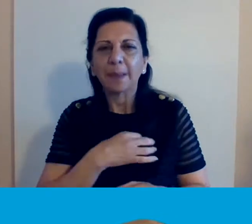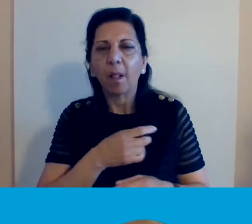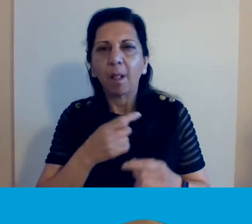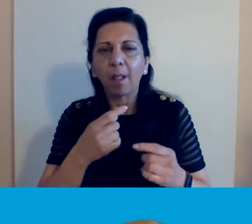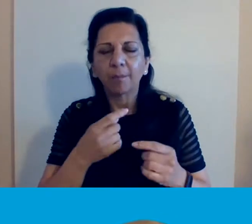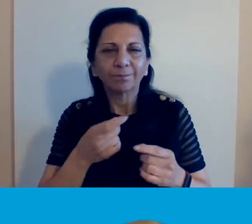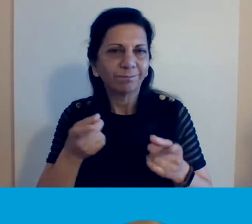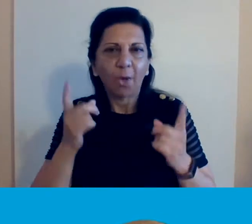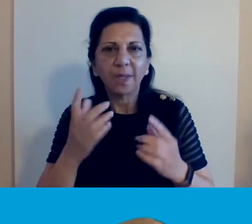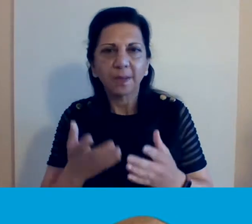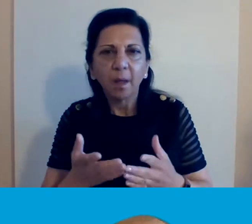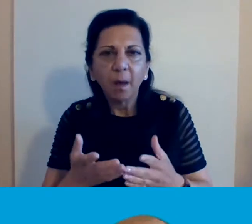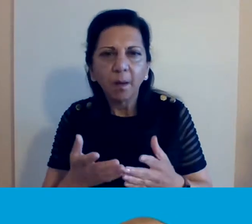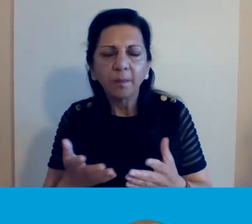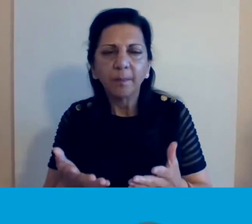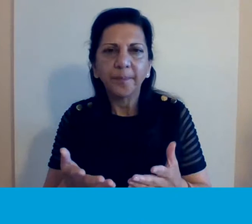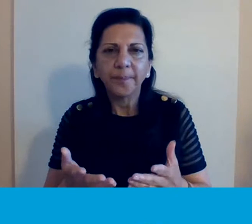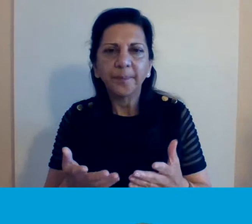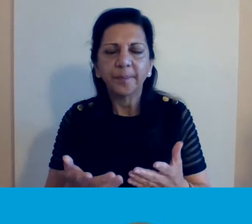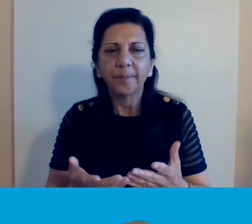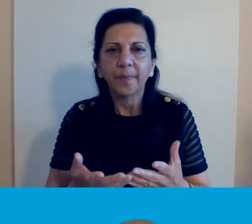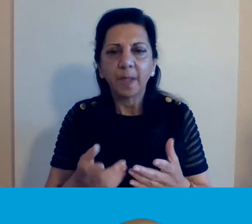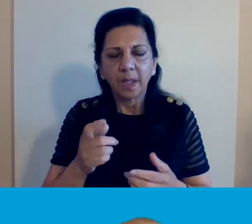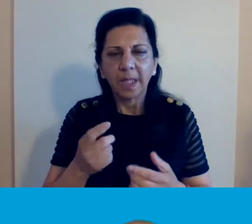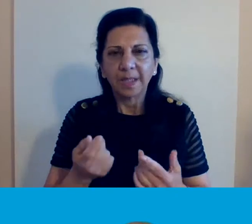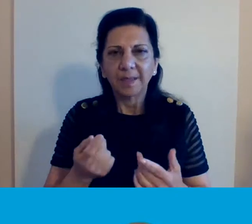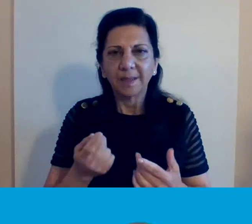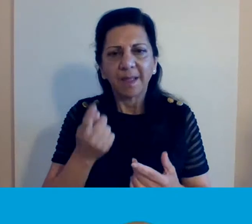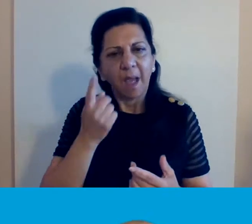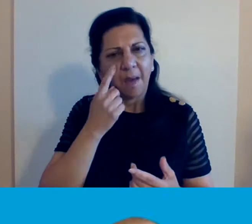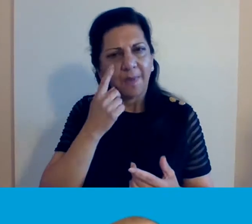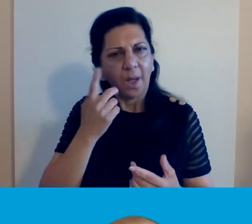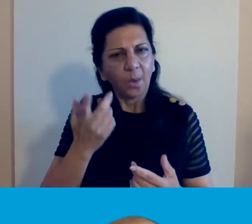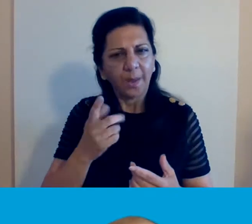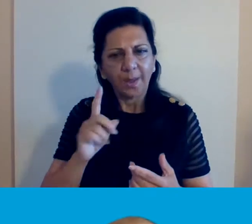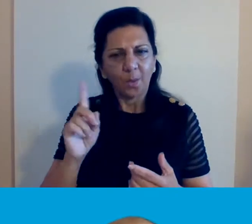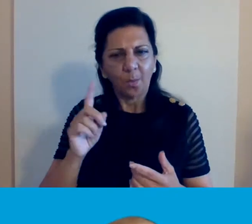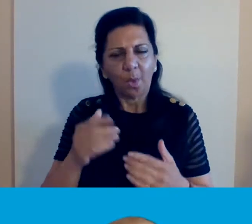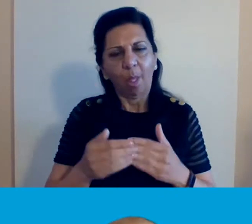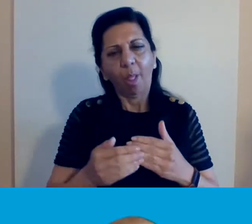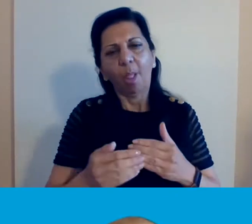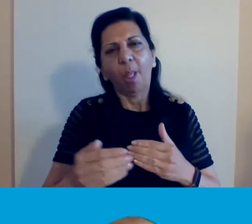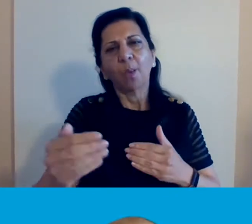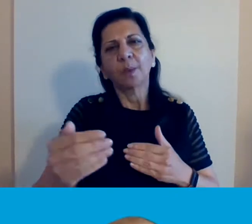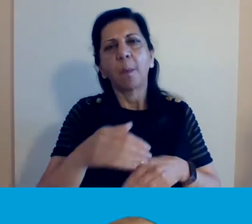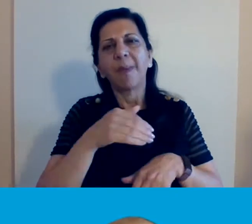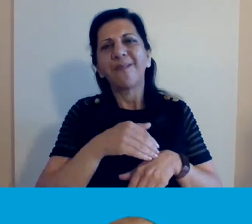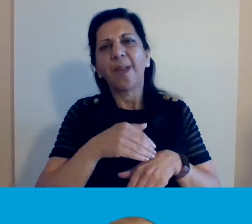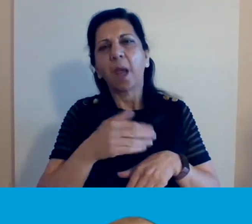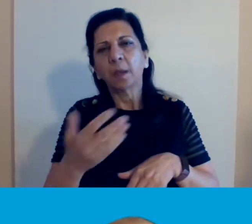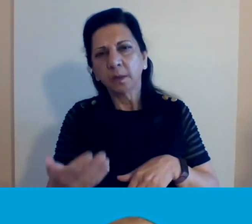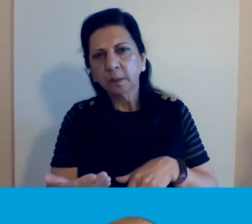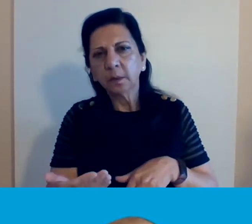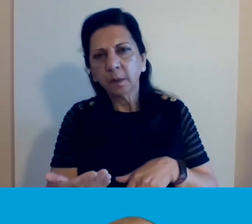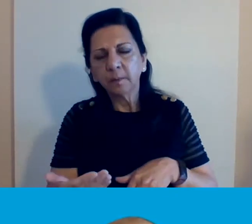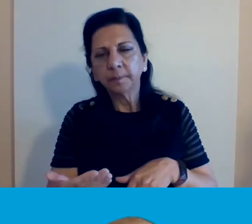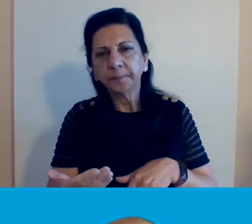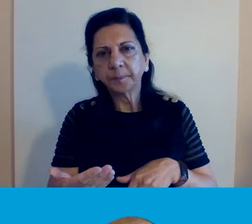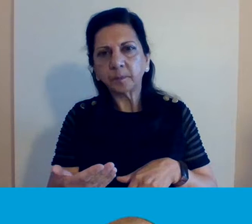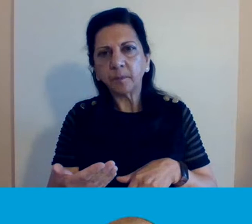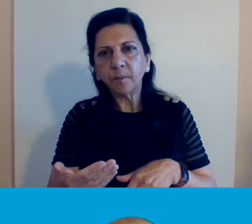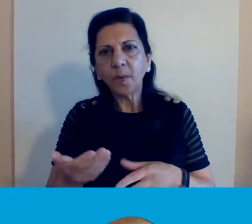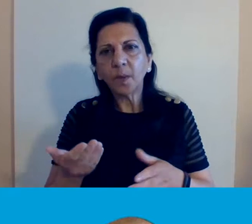at what we know about the long term effects from the national evidence that's emerging. The updates